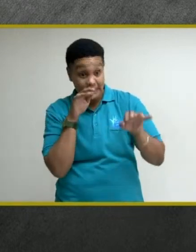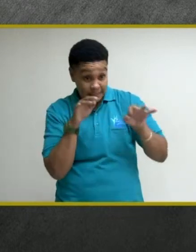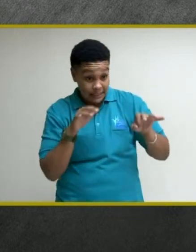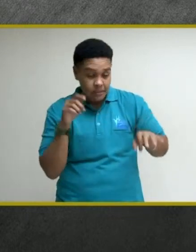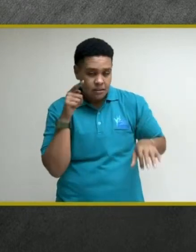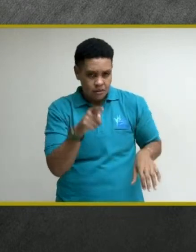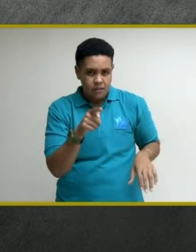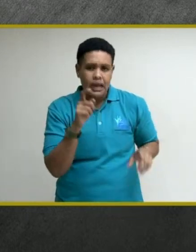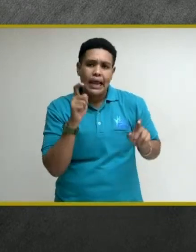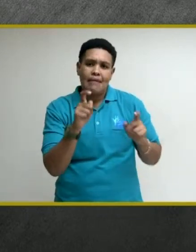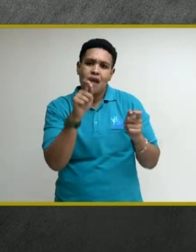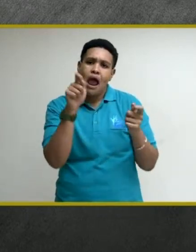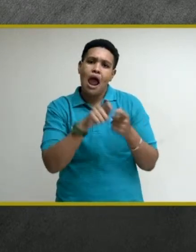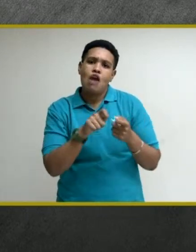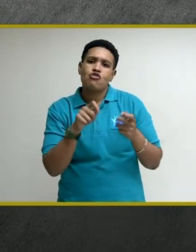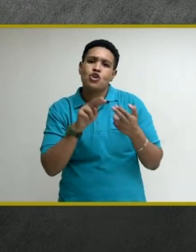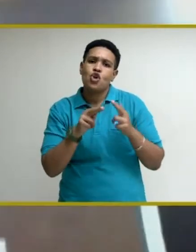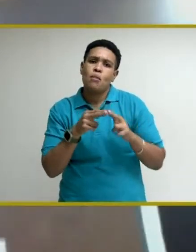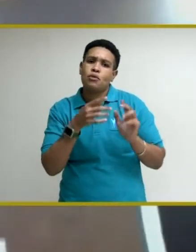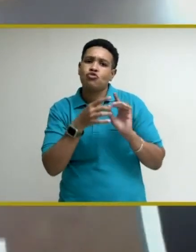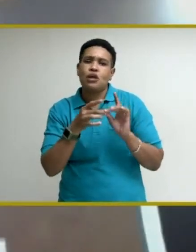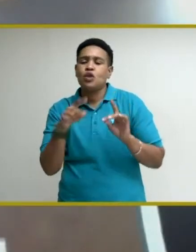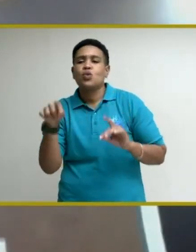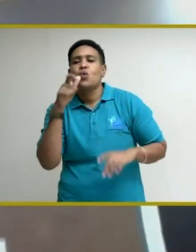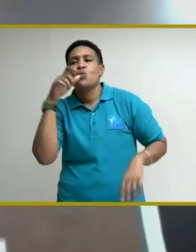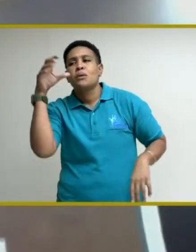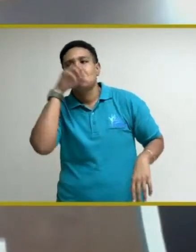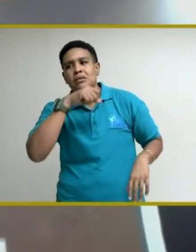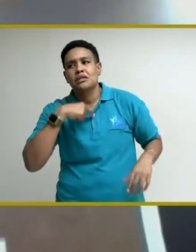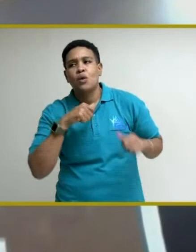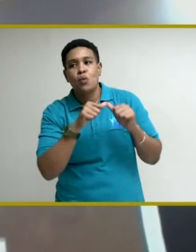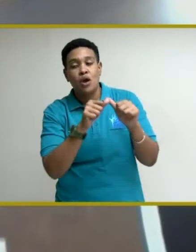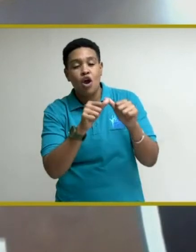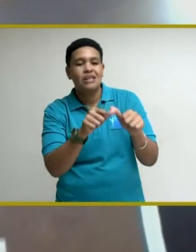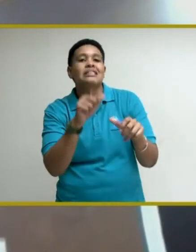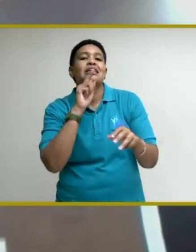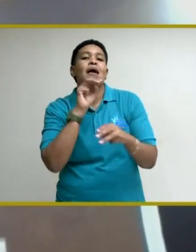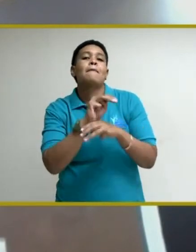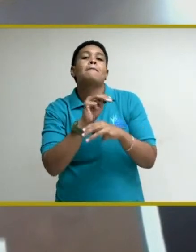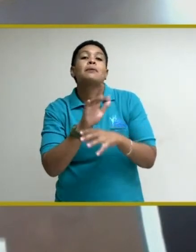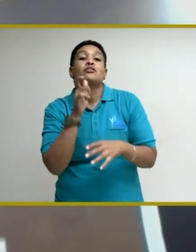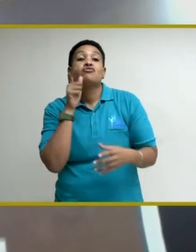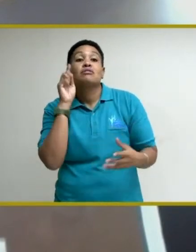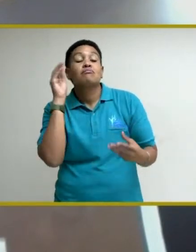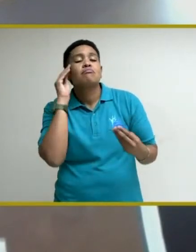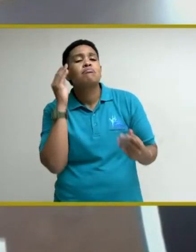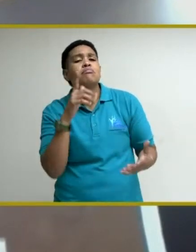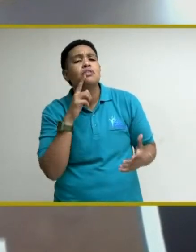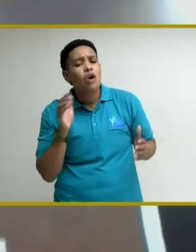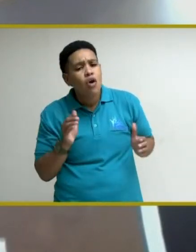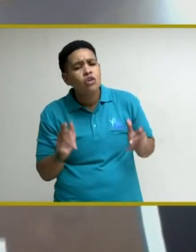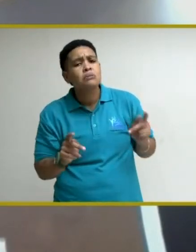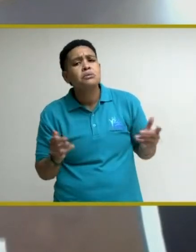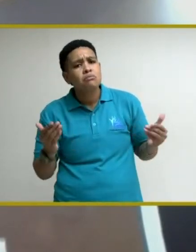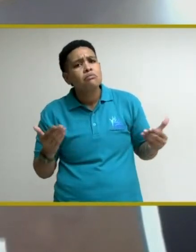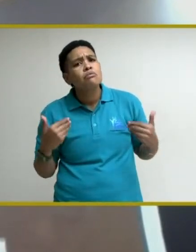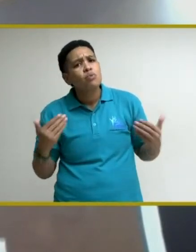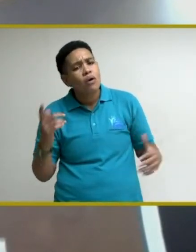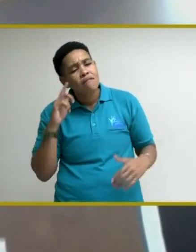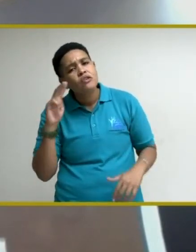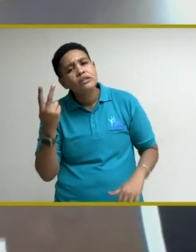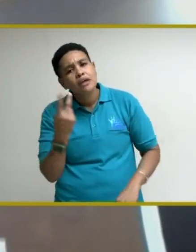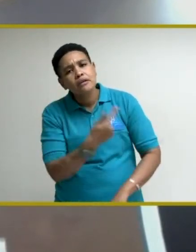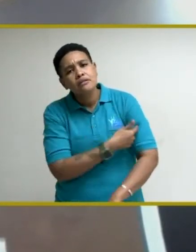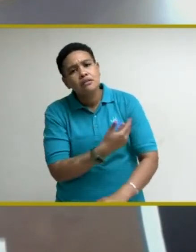an accurate figure as to those who have missed. And we continue, as Minister has indicated, to encourage persons to come out for their